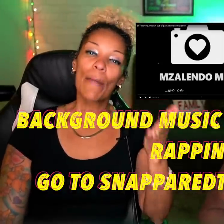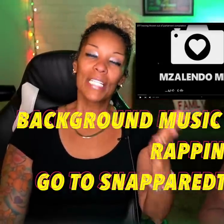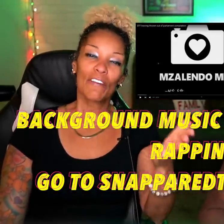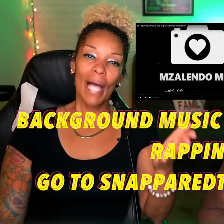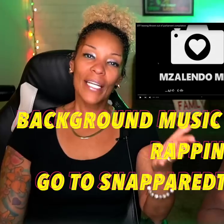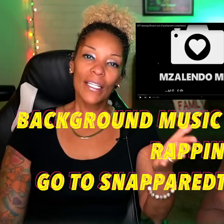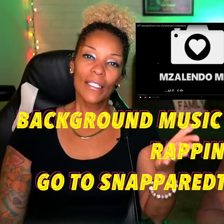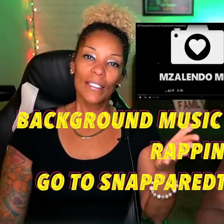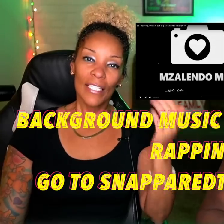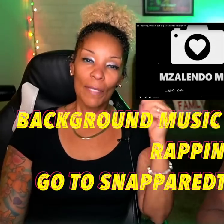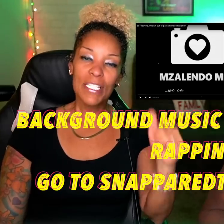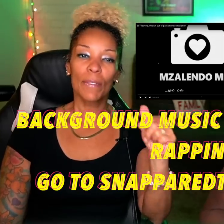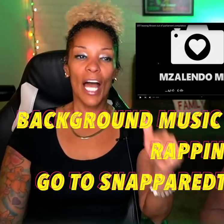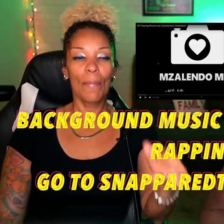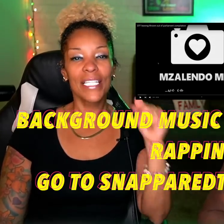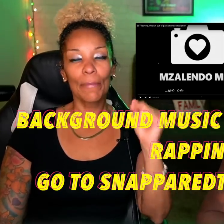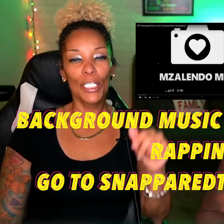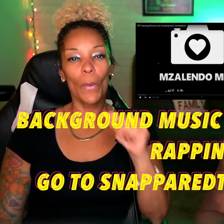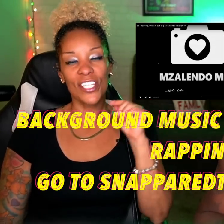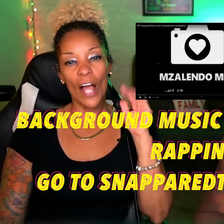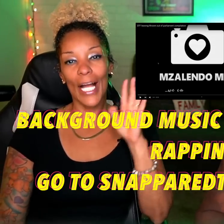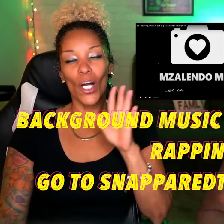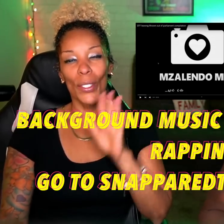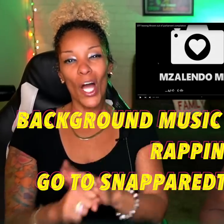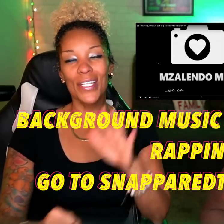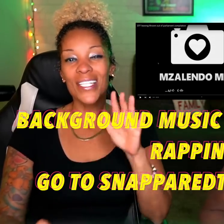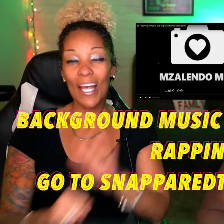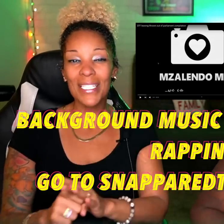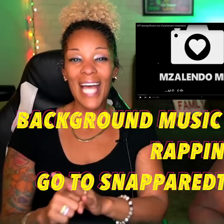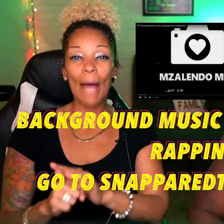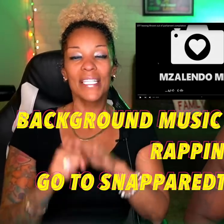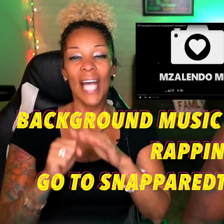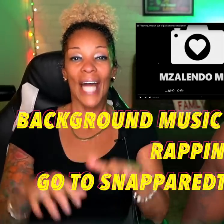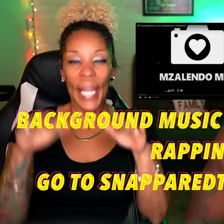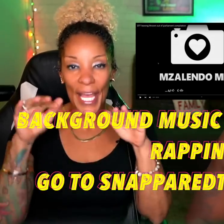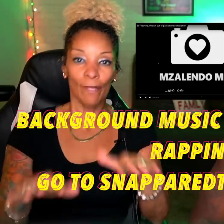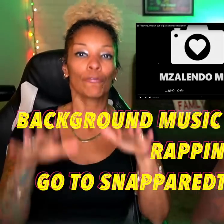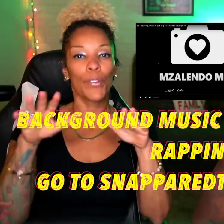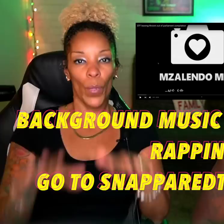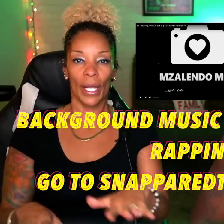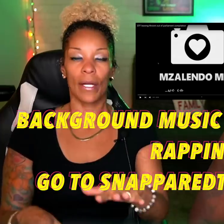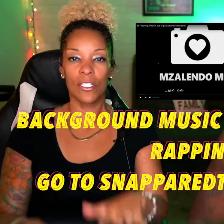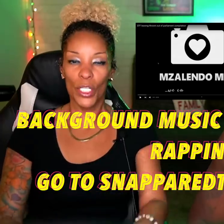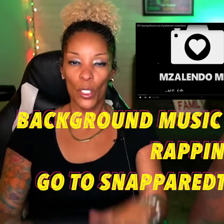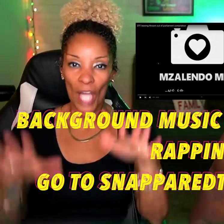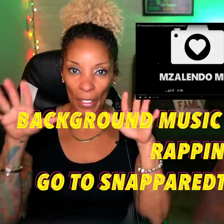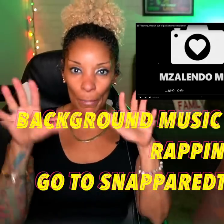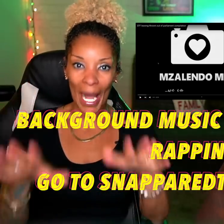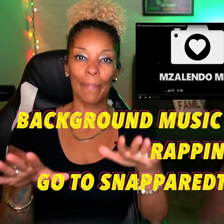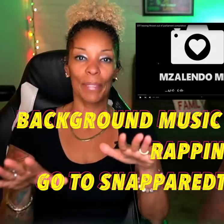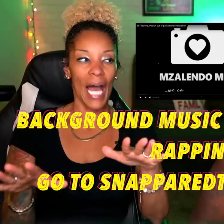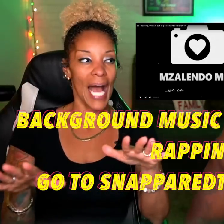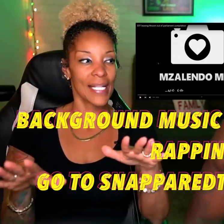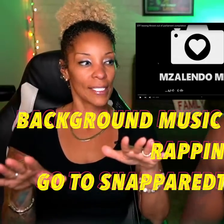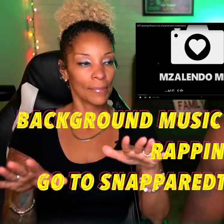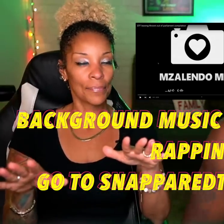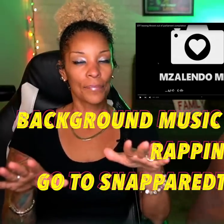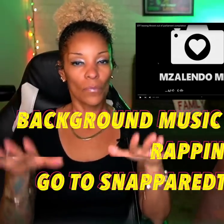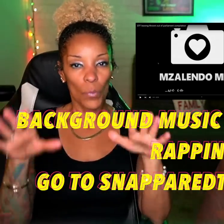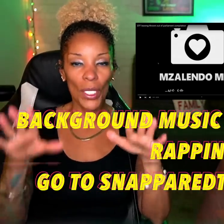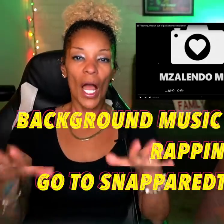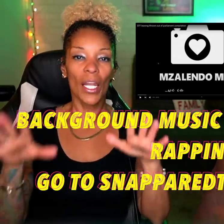What's been happening, everybody? Give me some comments. Let me know what y'all got going on. It's summertime. It's hot everywhere. We know y'all are piping